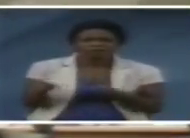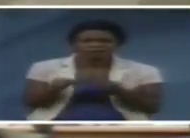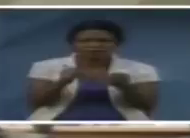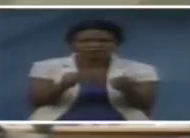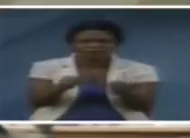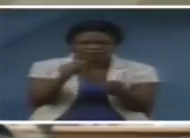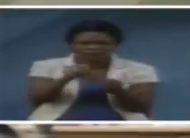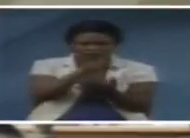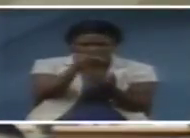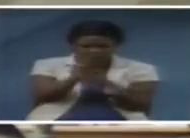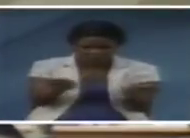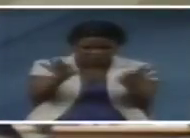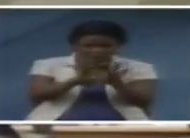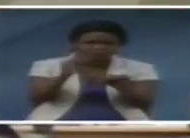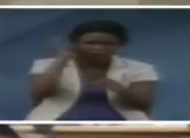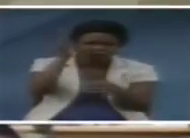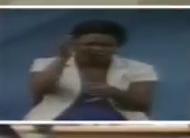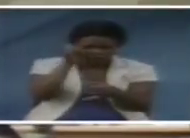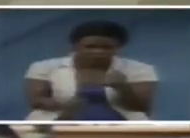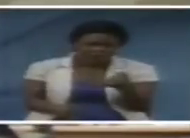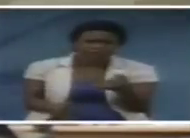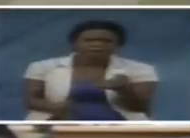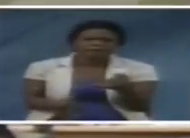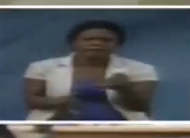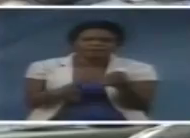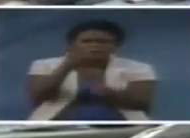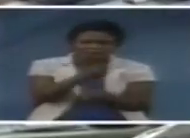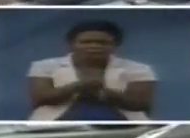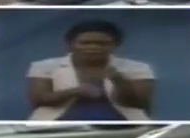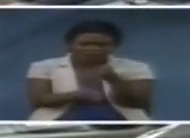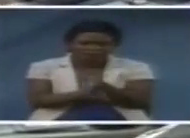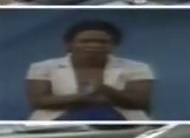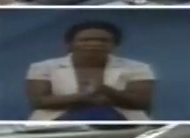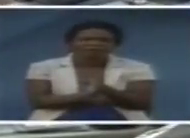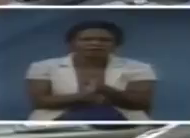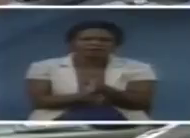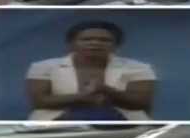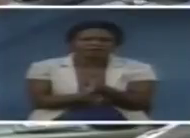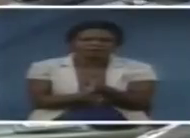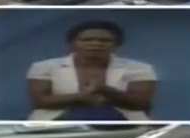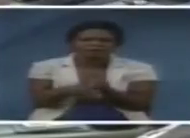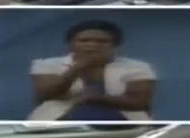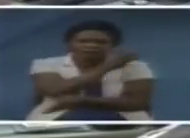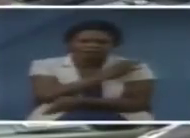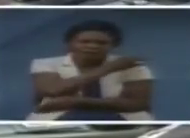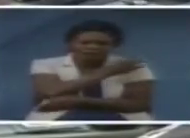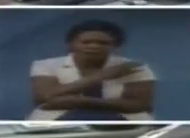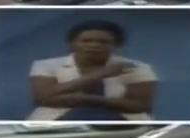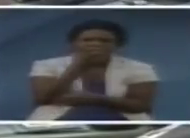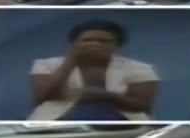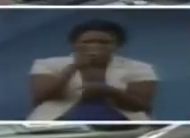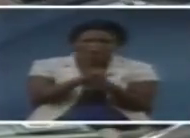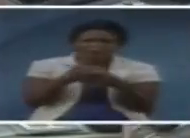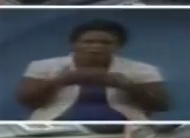strengthening health system, priority will be on completing ongoing construction of health infrastructure,